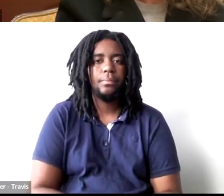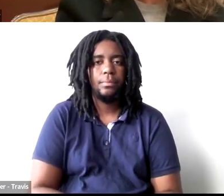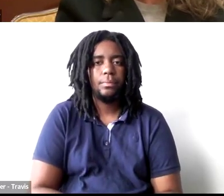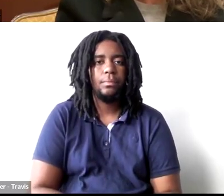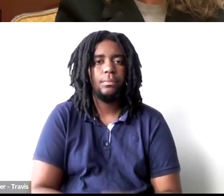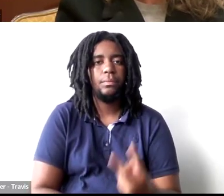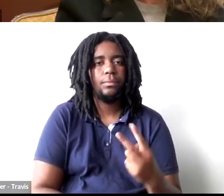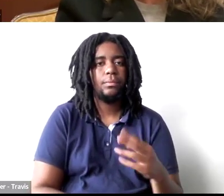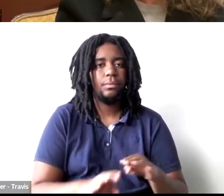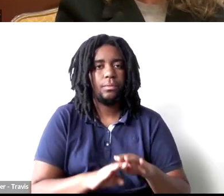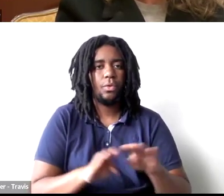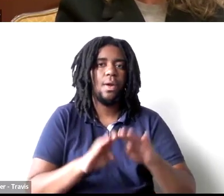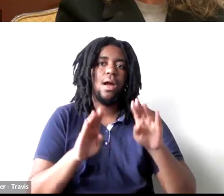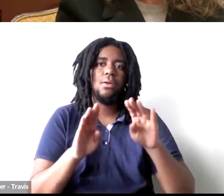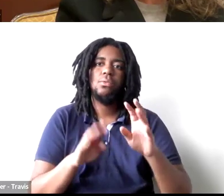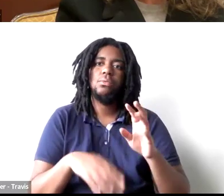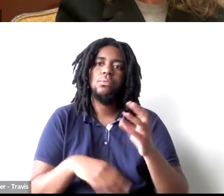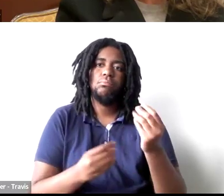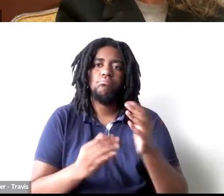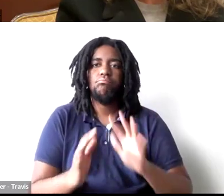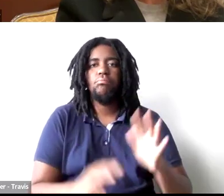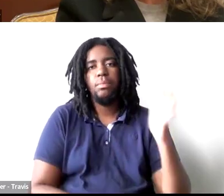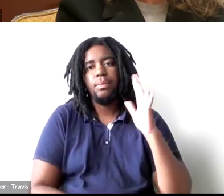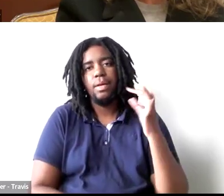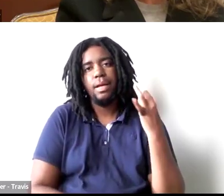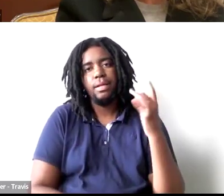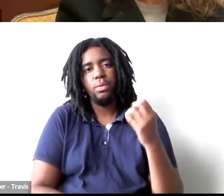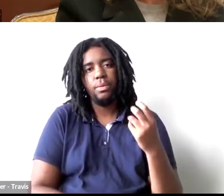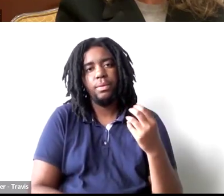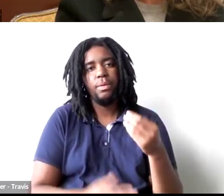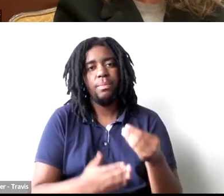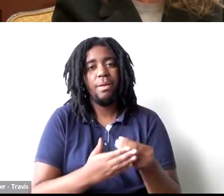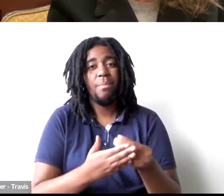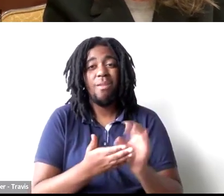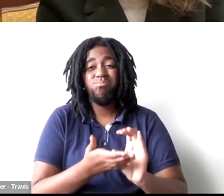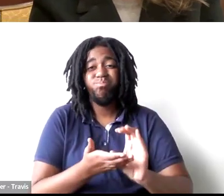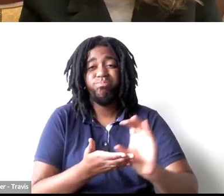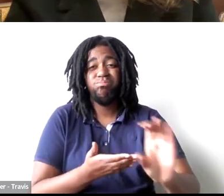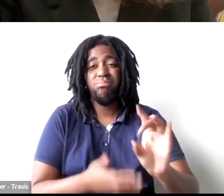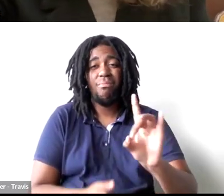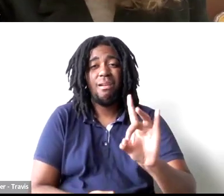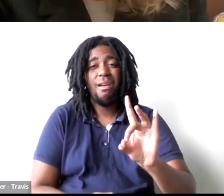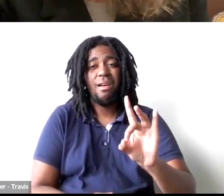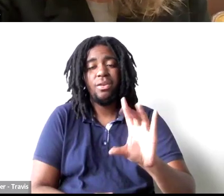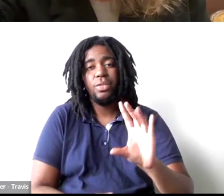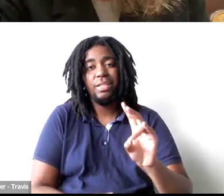lot in 1812, he paid $875, which was a lot of money back then.